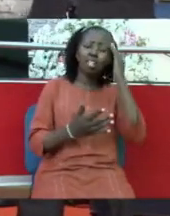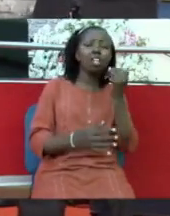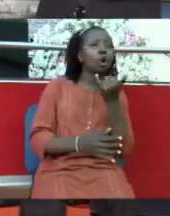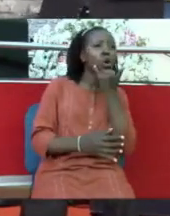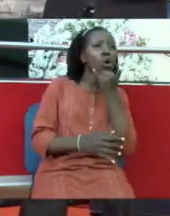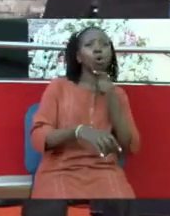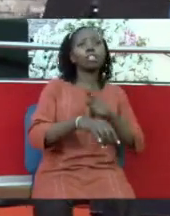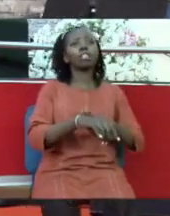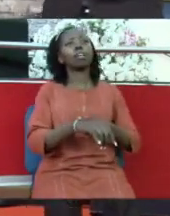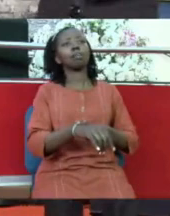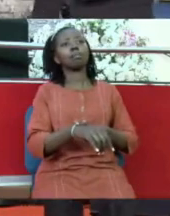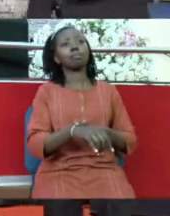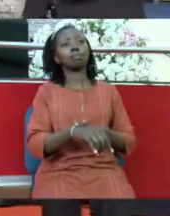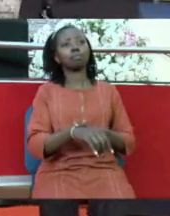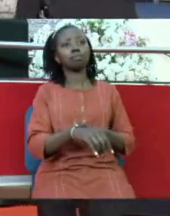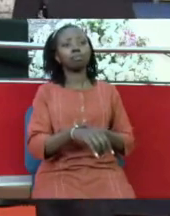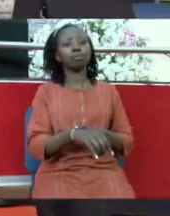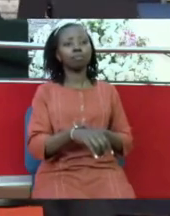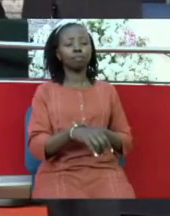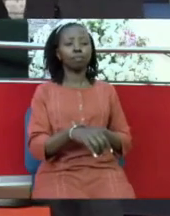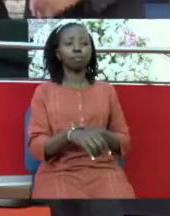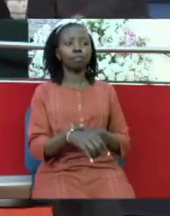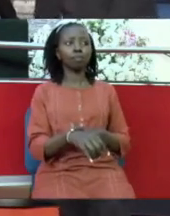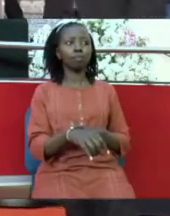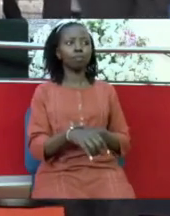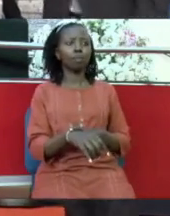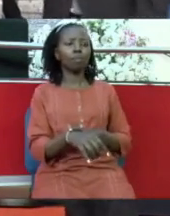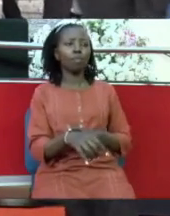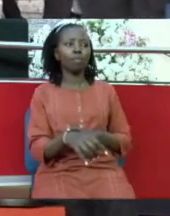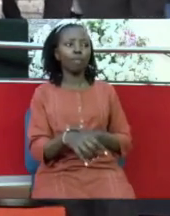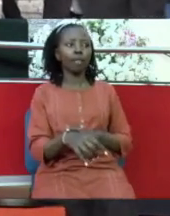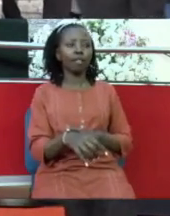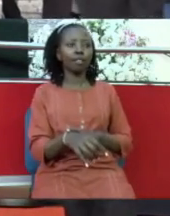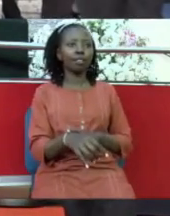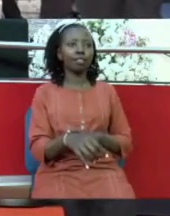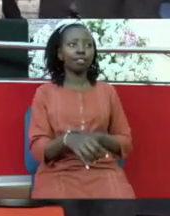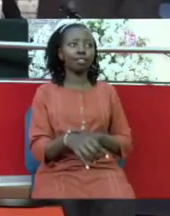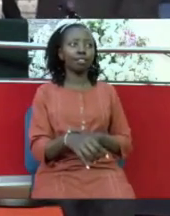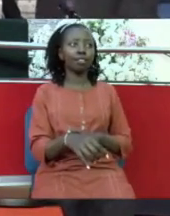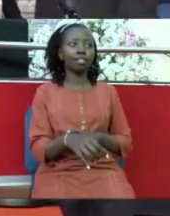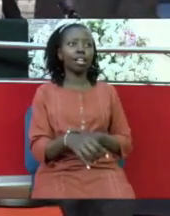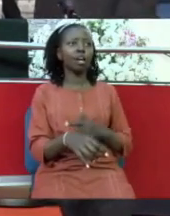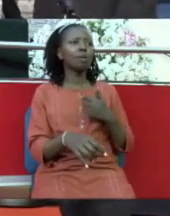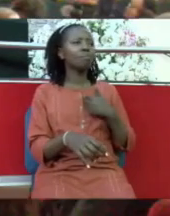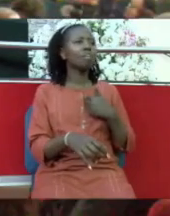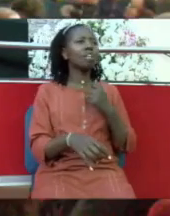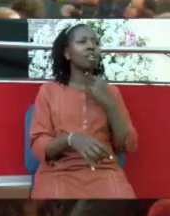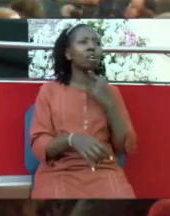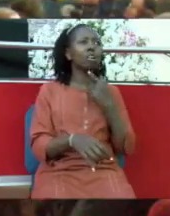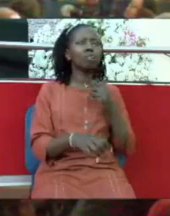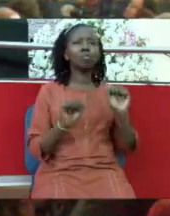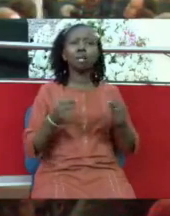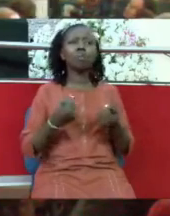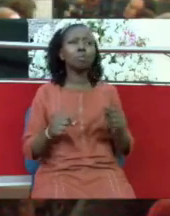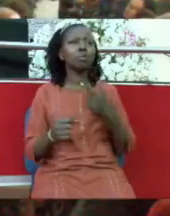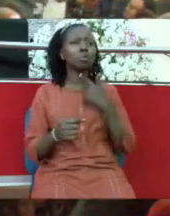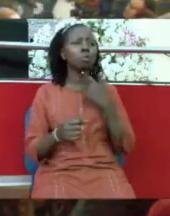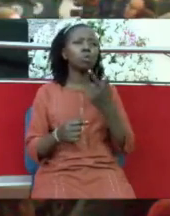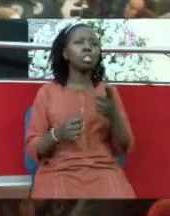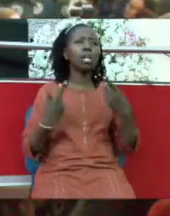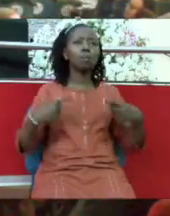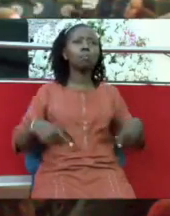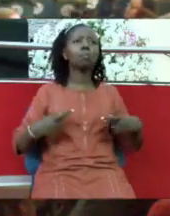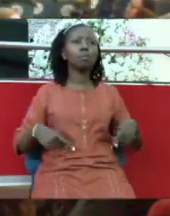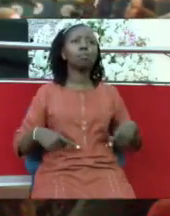anaweza akafanya mambo kwa muda mfupi yale ambayo tulifikia. When I would never be able to push anybody to give more. Amen. When I would not be able